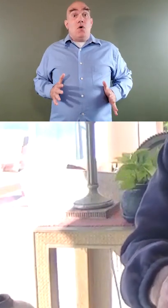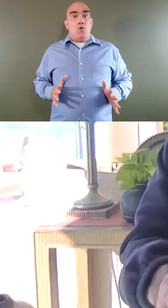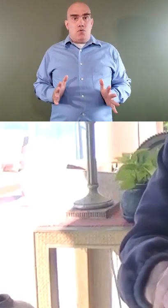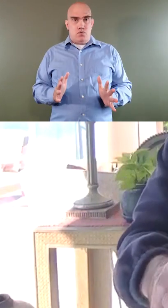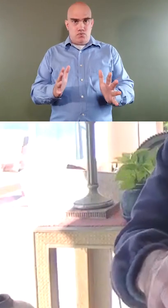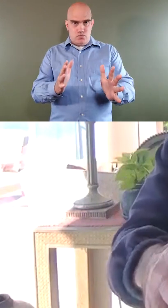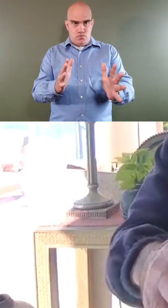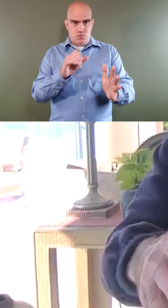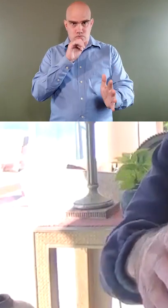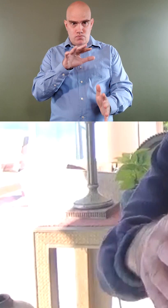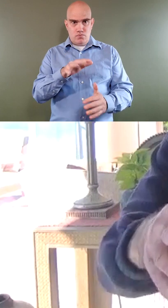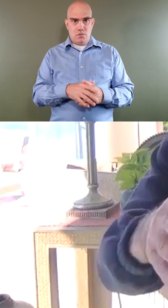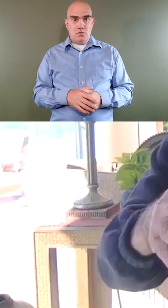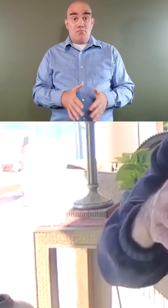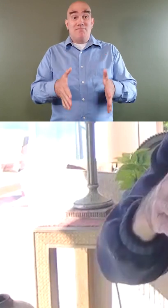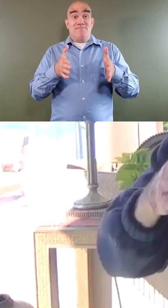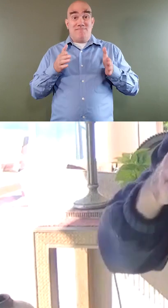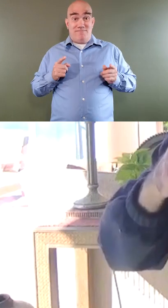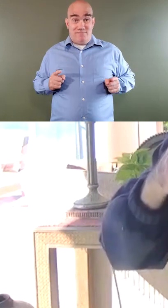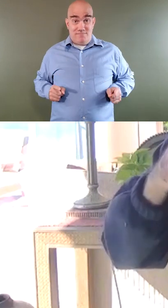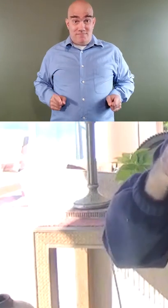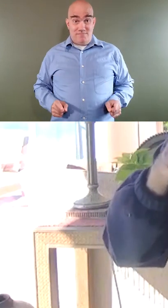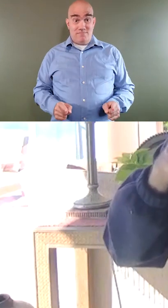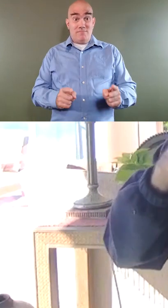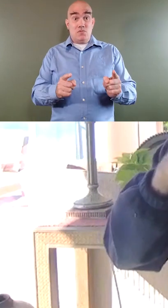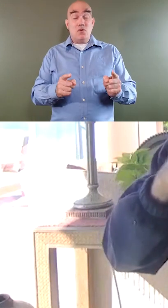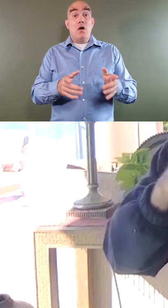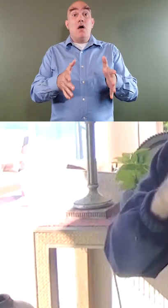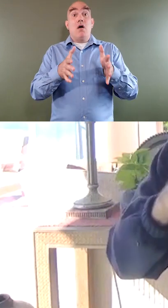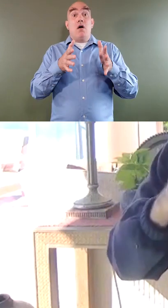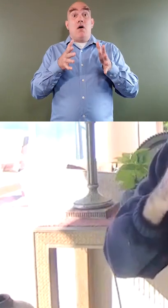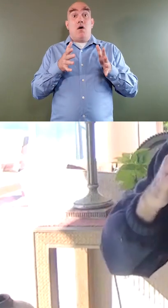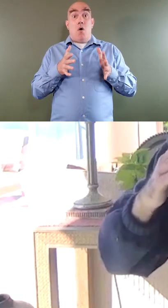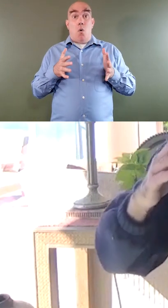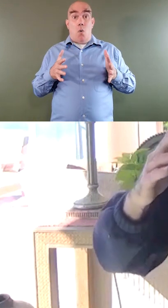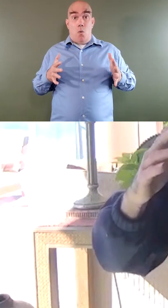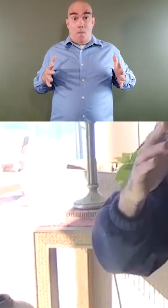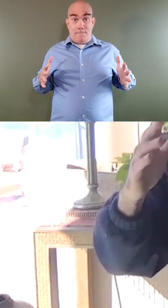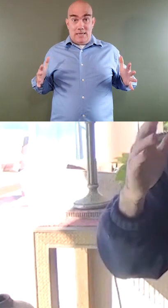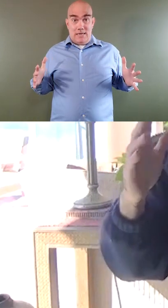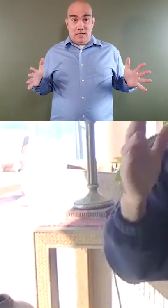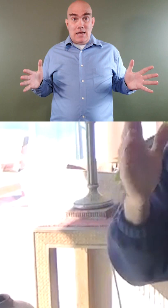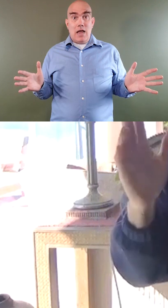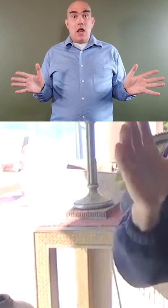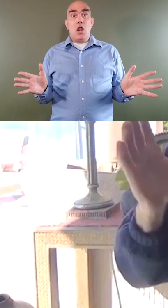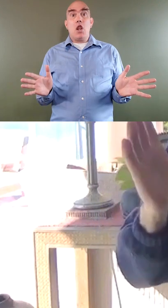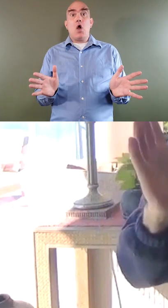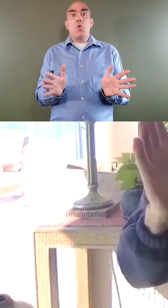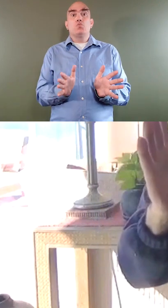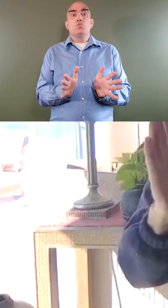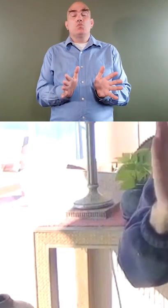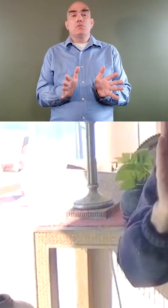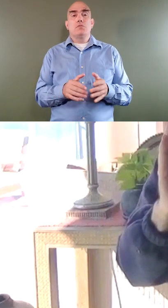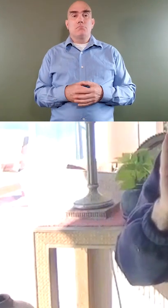Exhaling, bringing the hands up and in, and open and close.